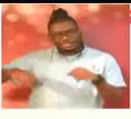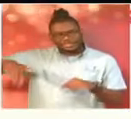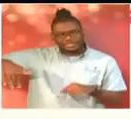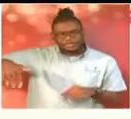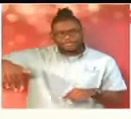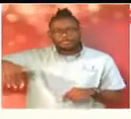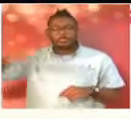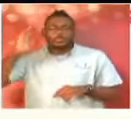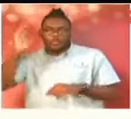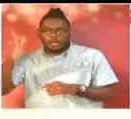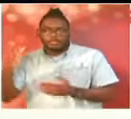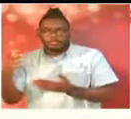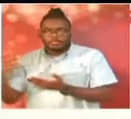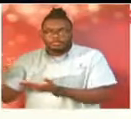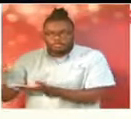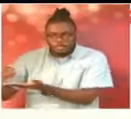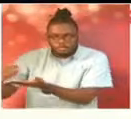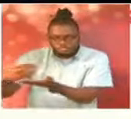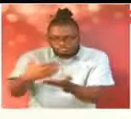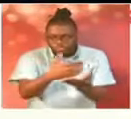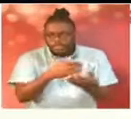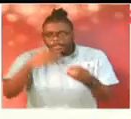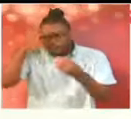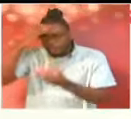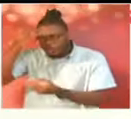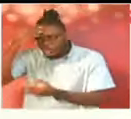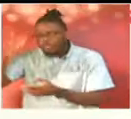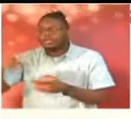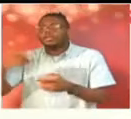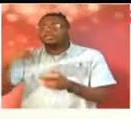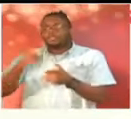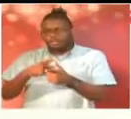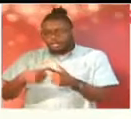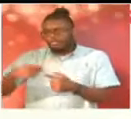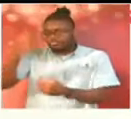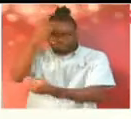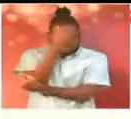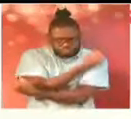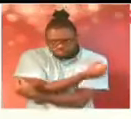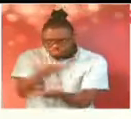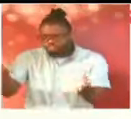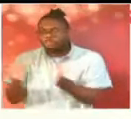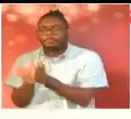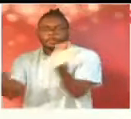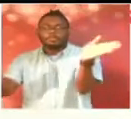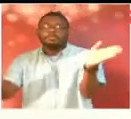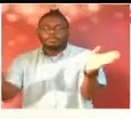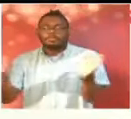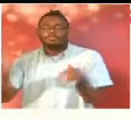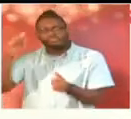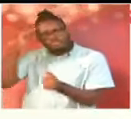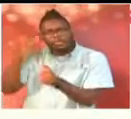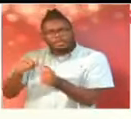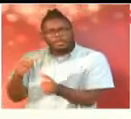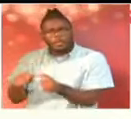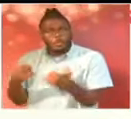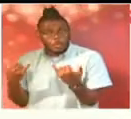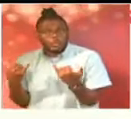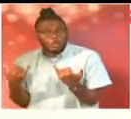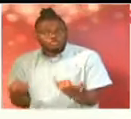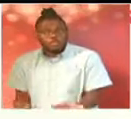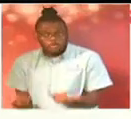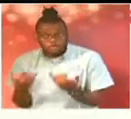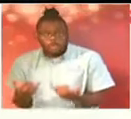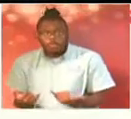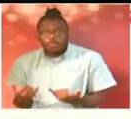updates will be brought to your attention. The important thing to remember, however, is that the level of positivity or the